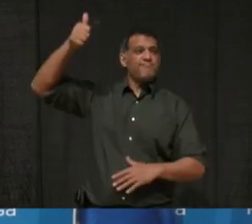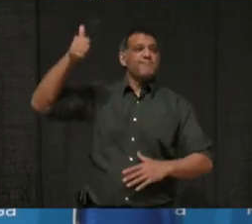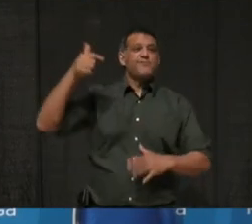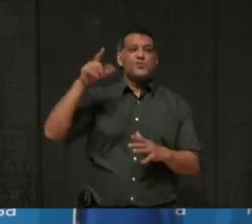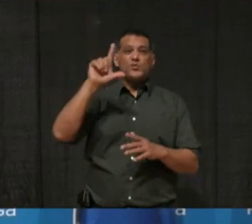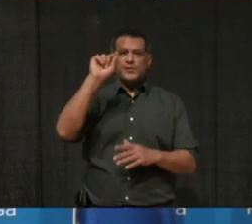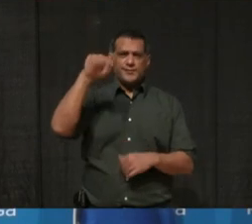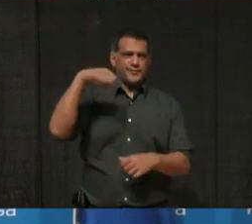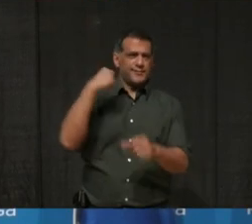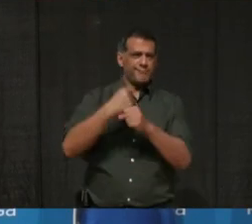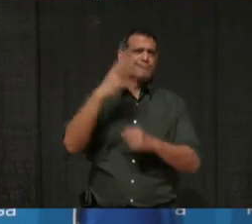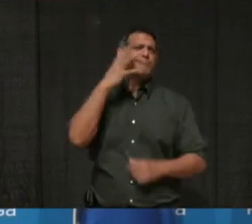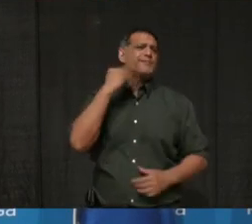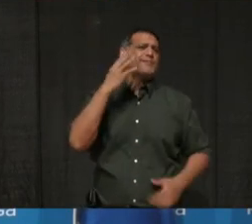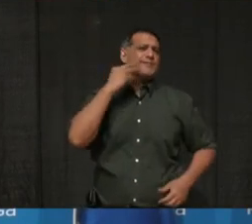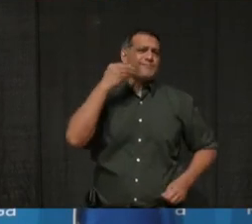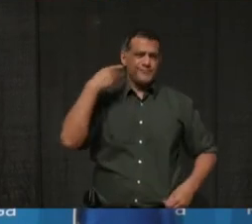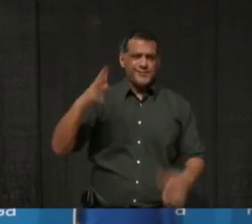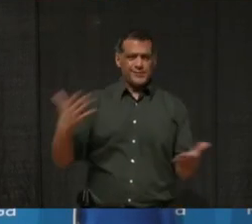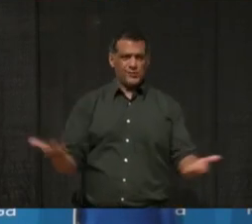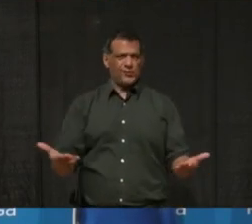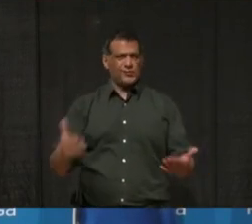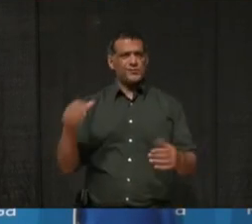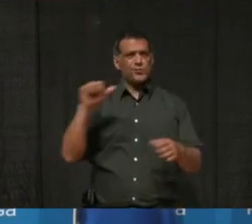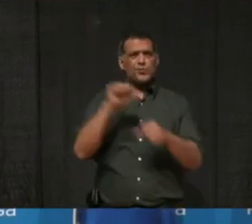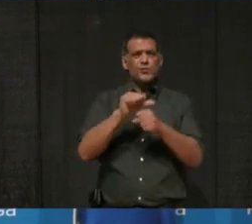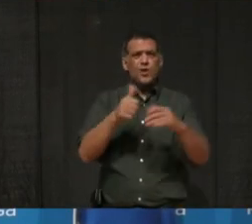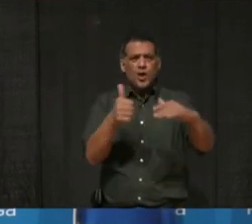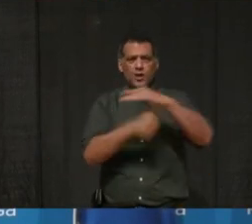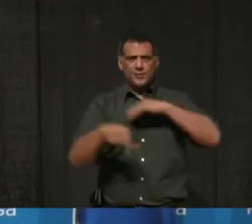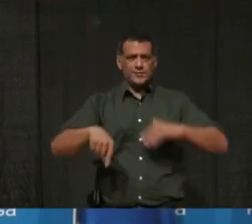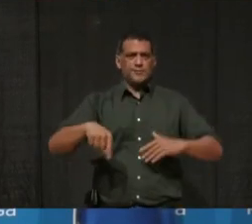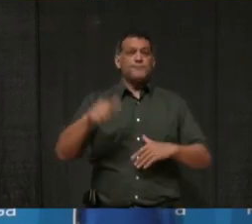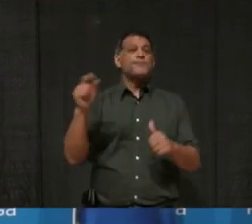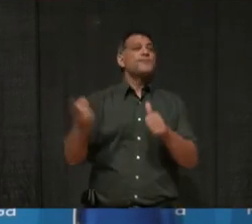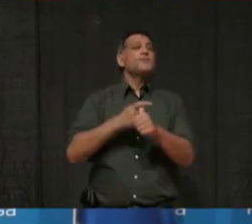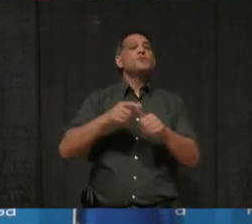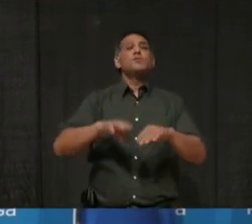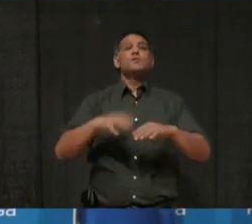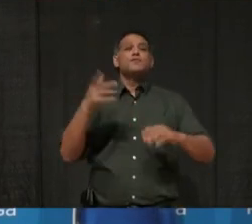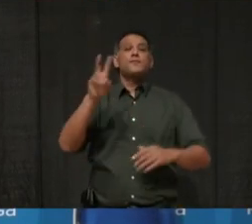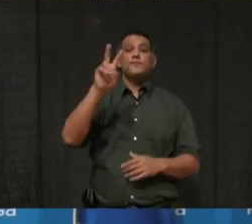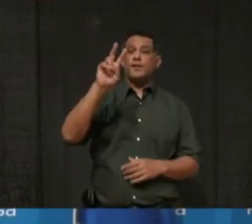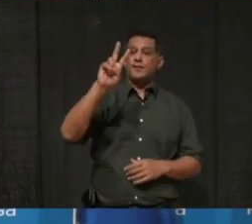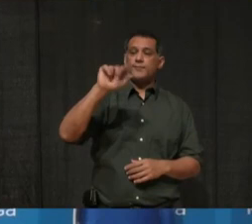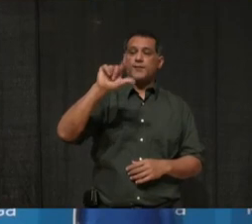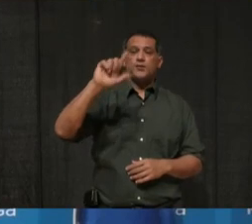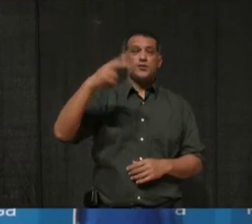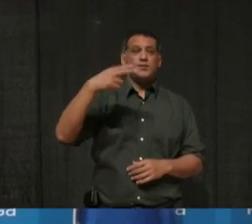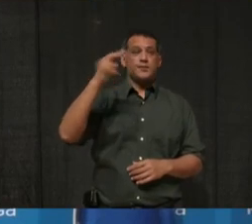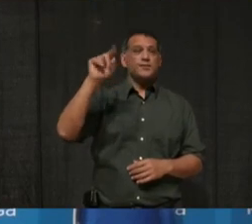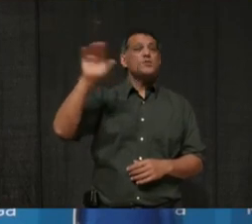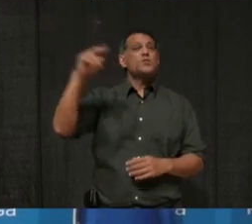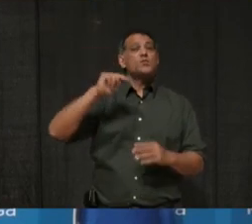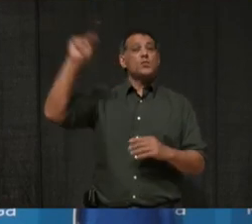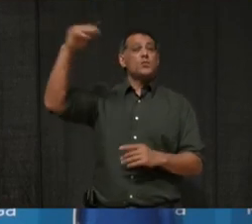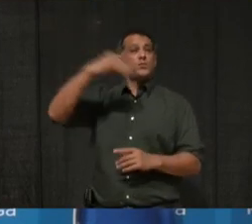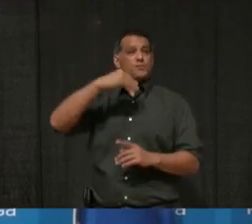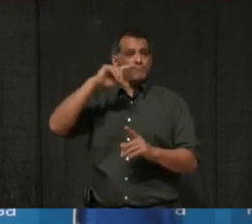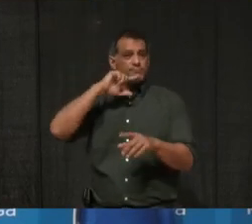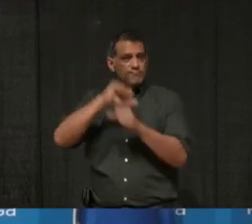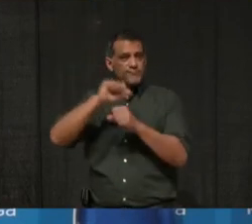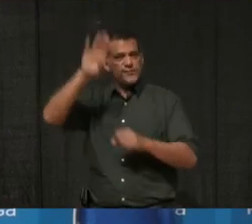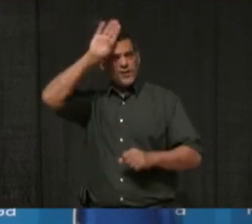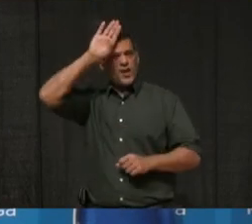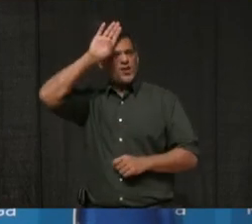of experience with her to the city. She first started out as a firefighter in Vaughan, then worked her way up to Deputy Chief,